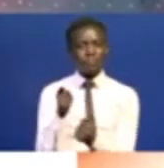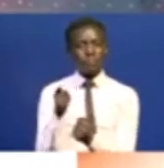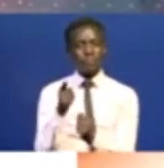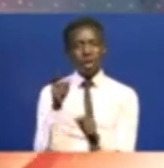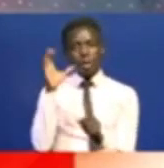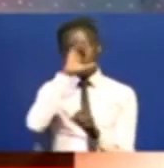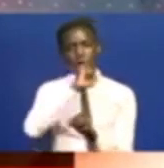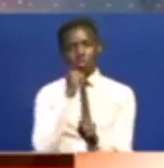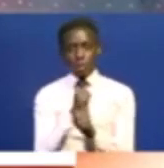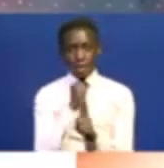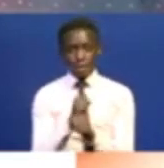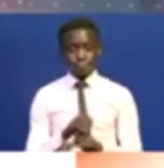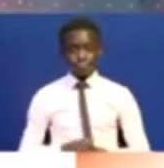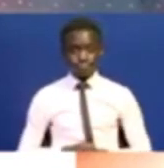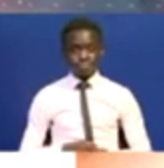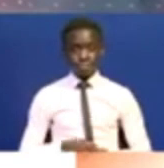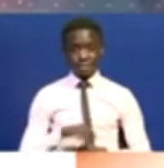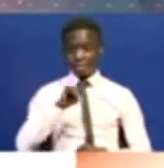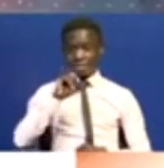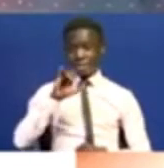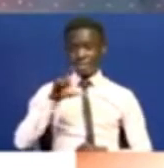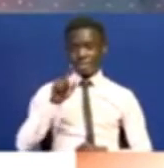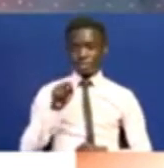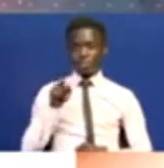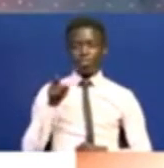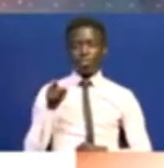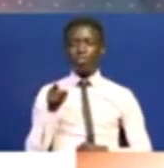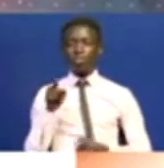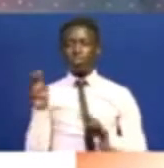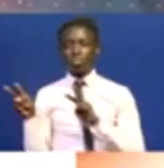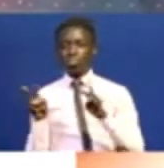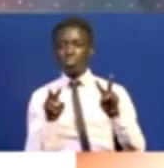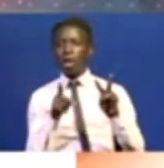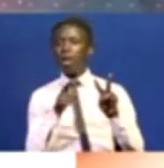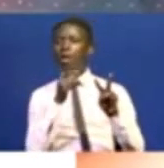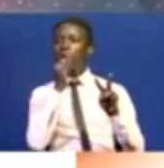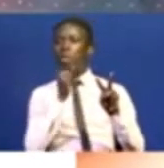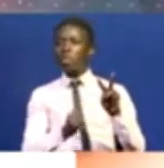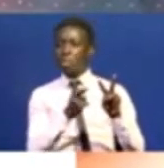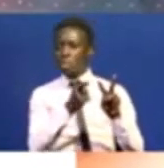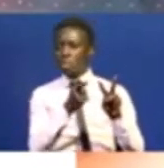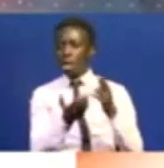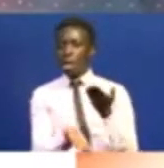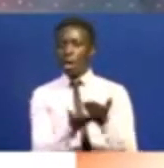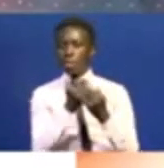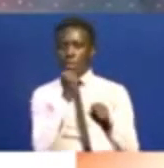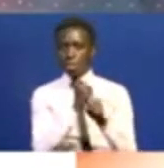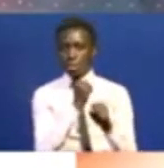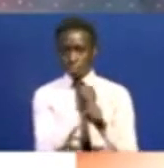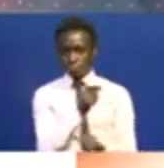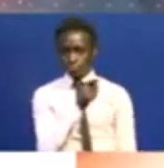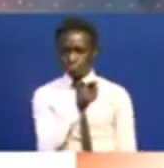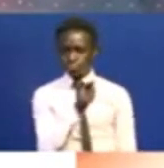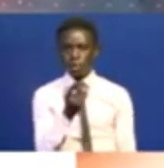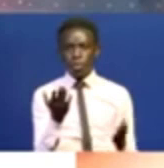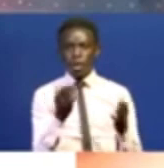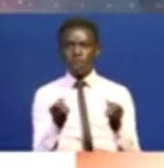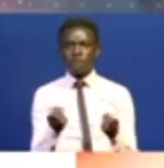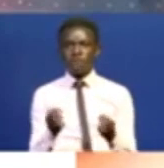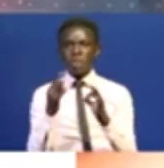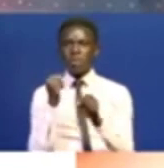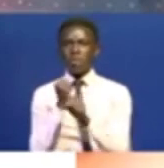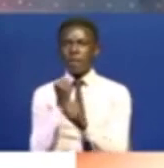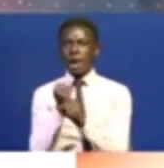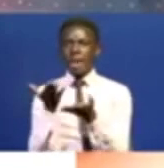is being billed as a new frontier of job creation at a time when formal jobs are on the decline. Narok